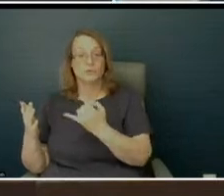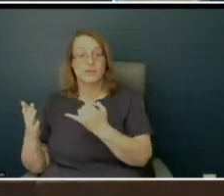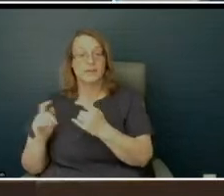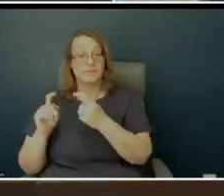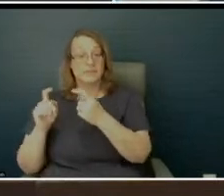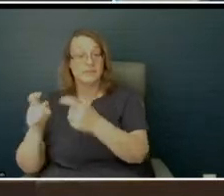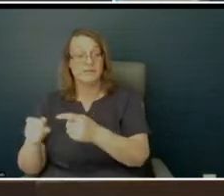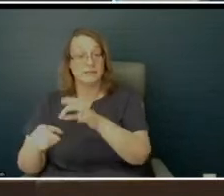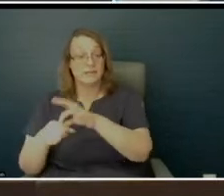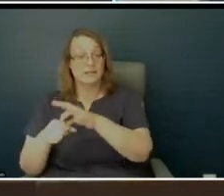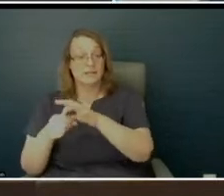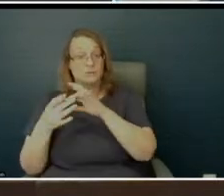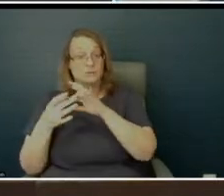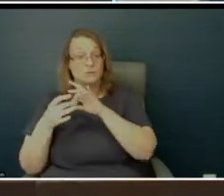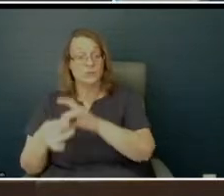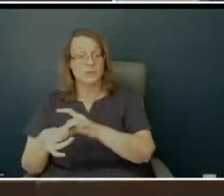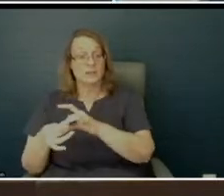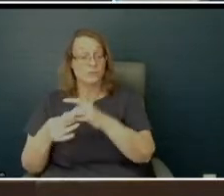responsibilities.